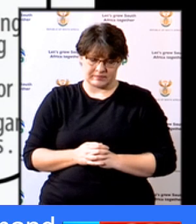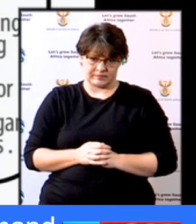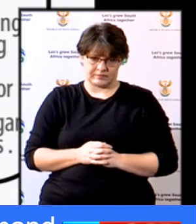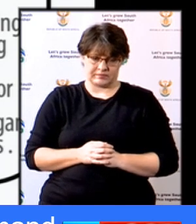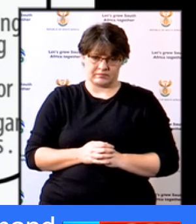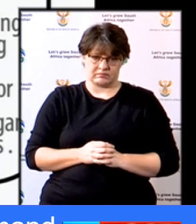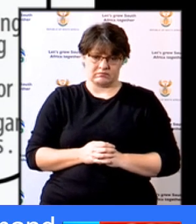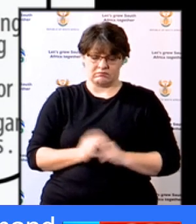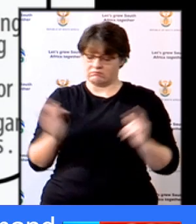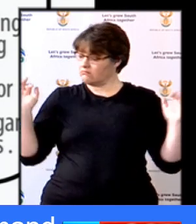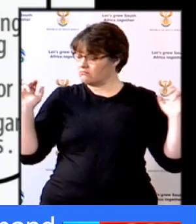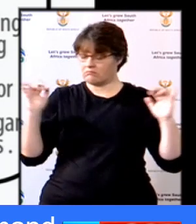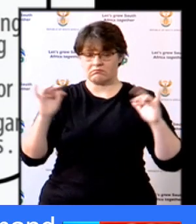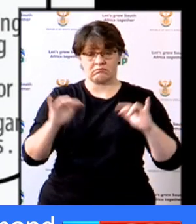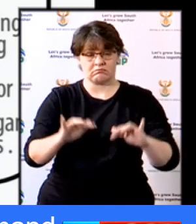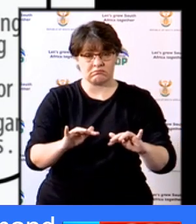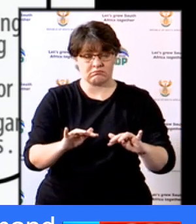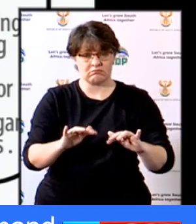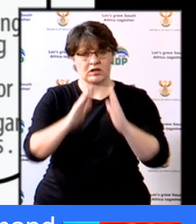Religious gatherings such as